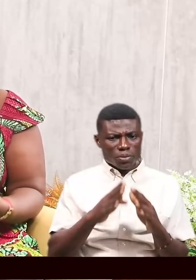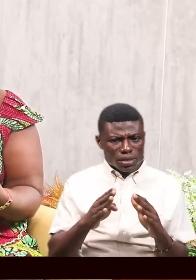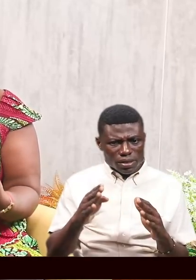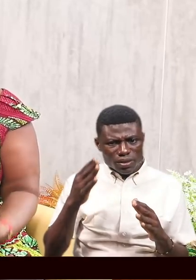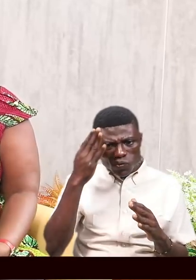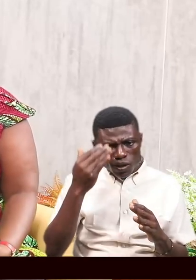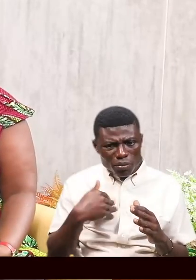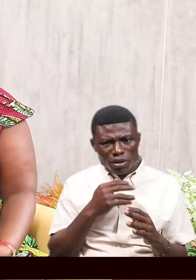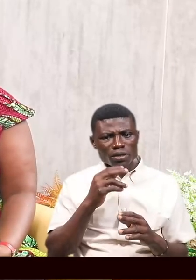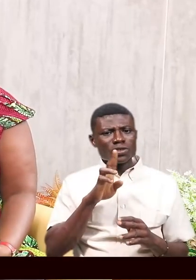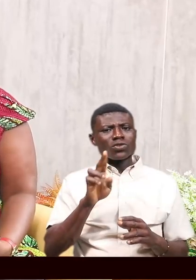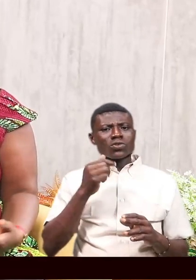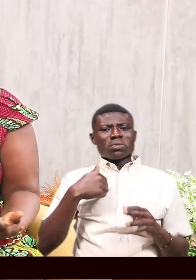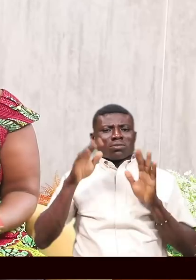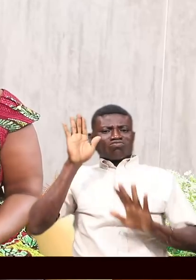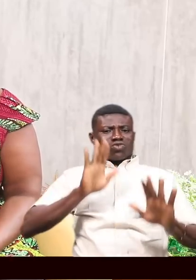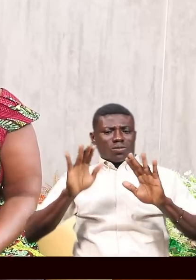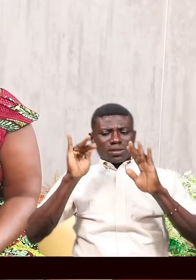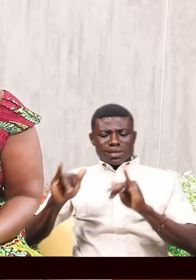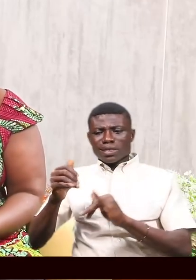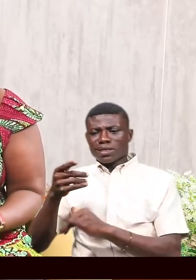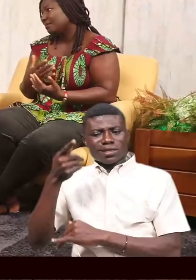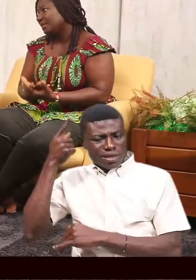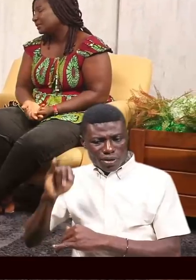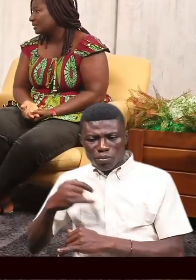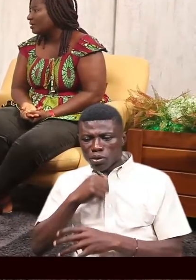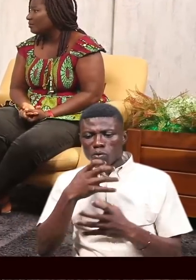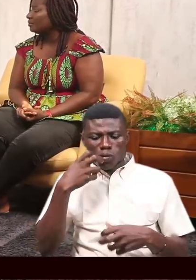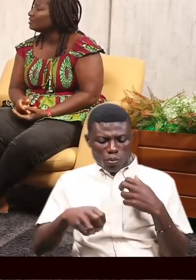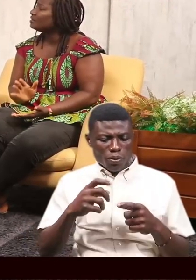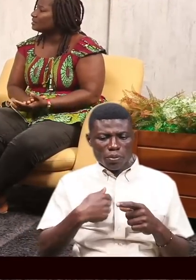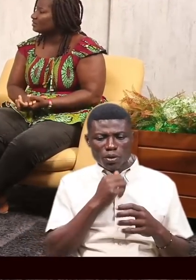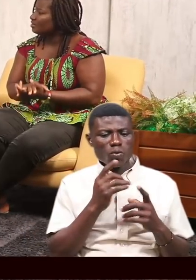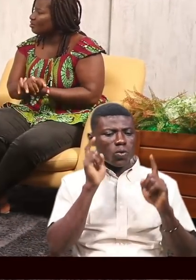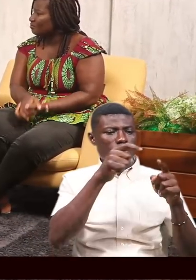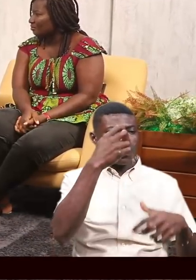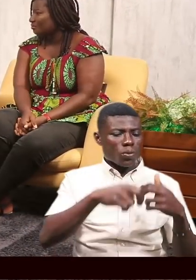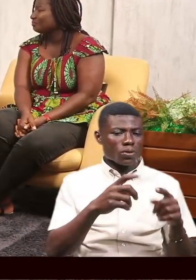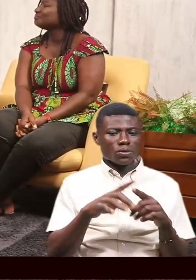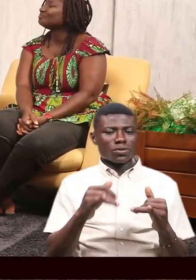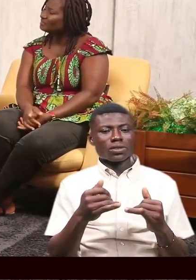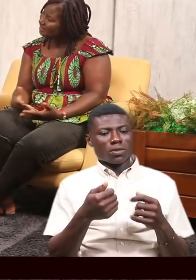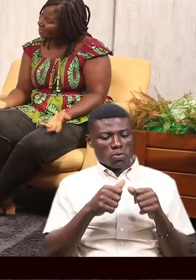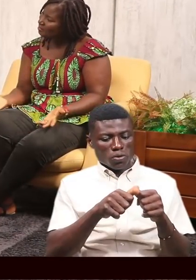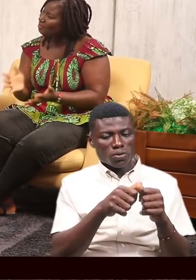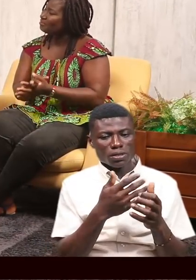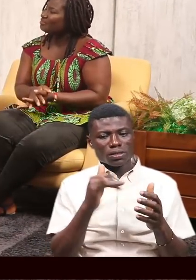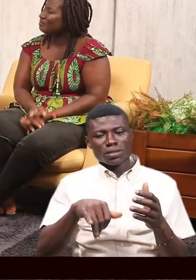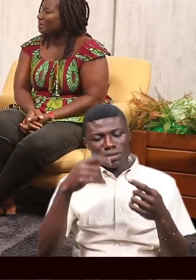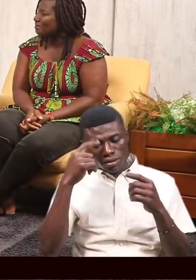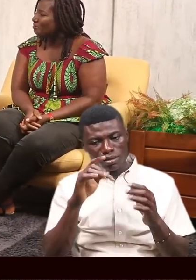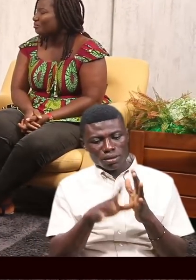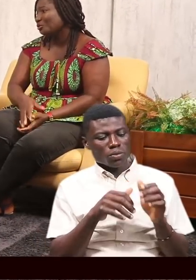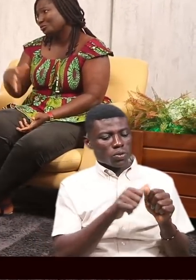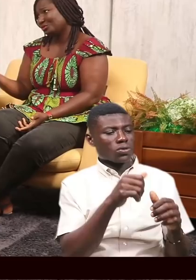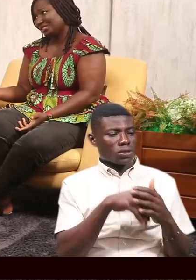fa me trouble ntana ta kwala de na mi ni me doko no na me de tena ho se orokodo na me call so